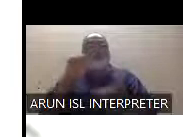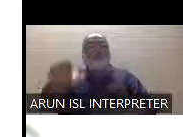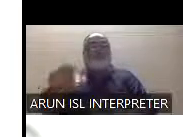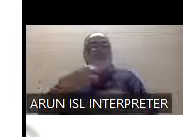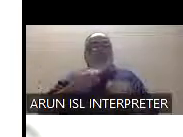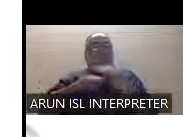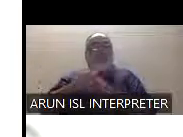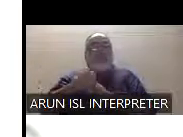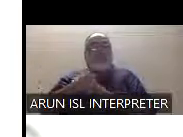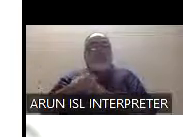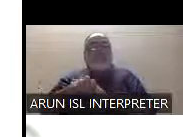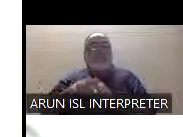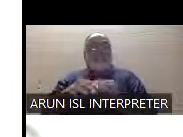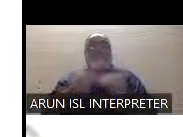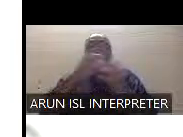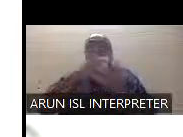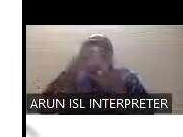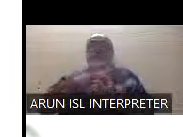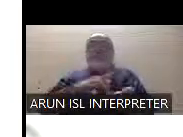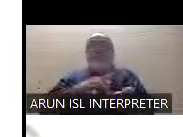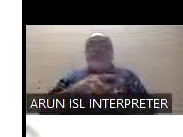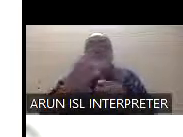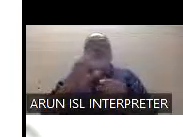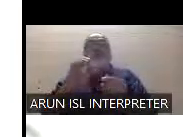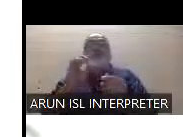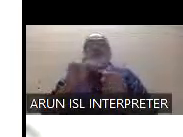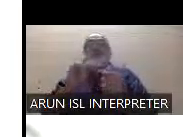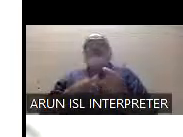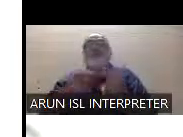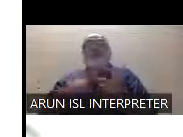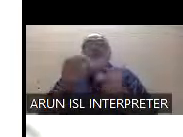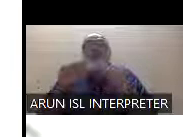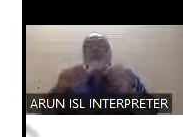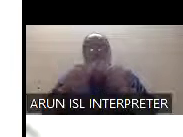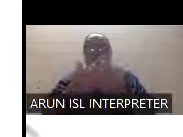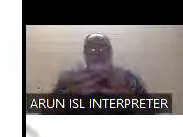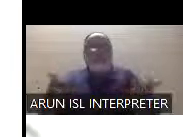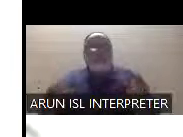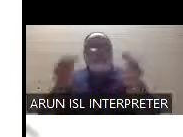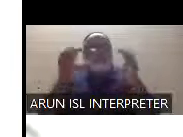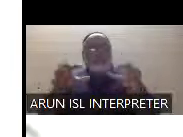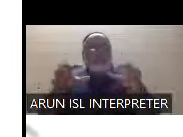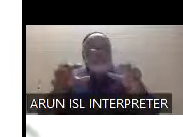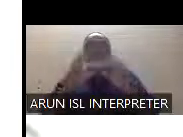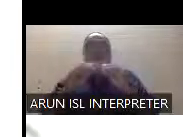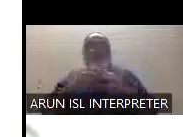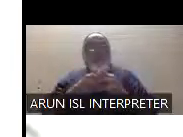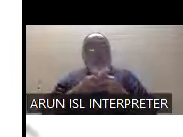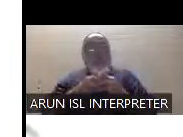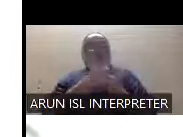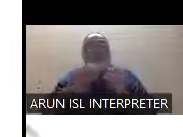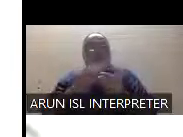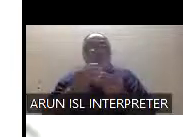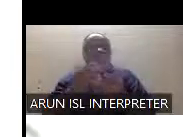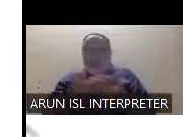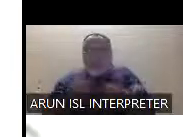particular place, entry to a particular place, or the ability to easily use a particular thing or a device or a